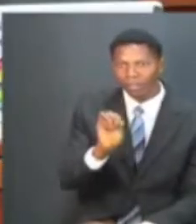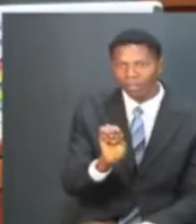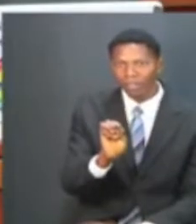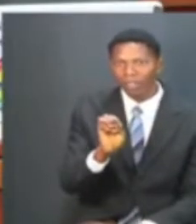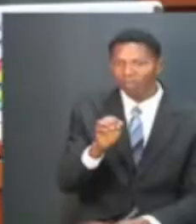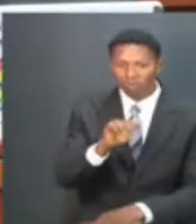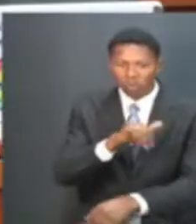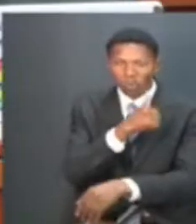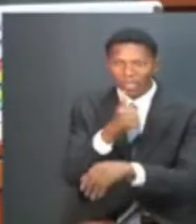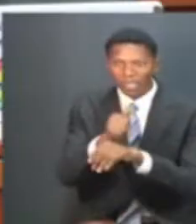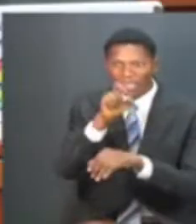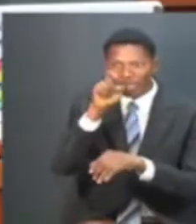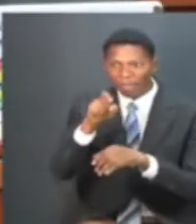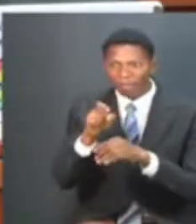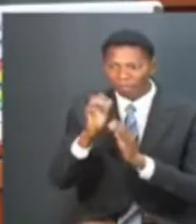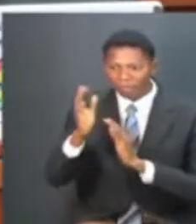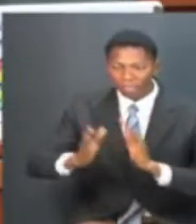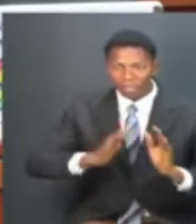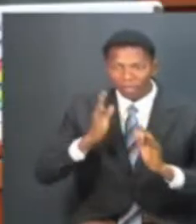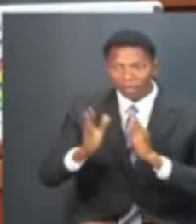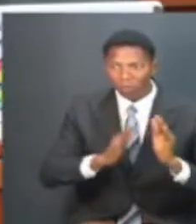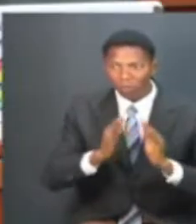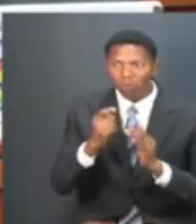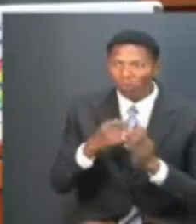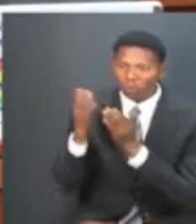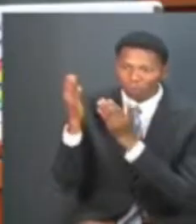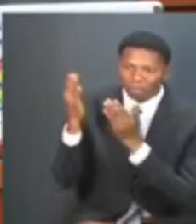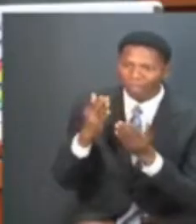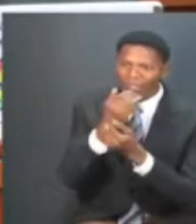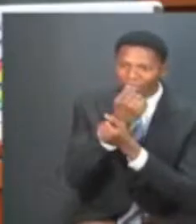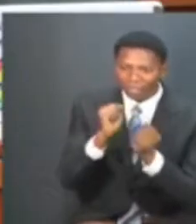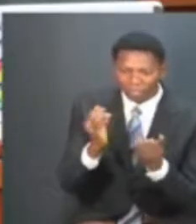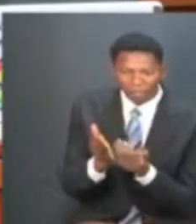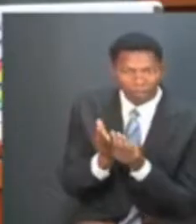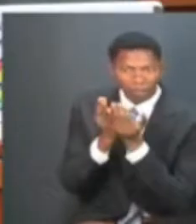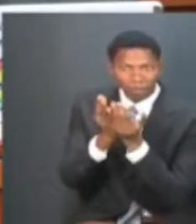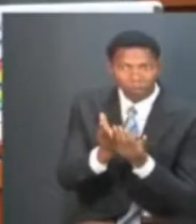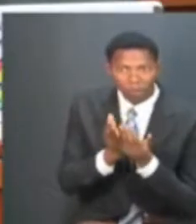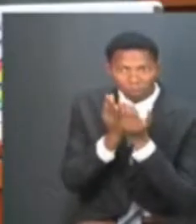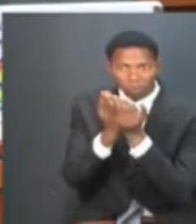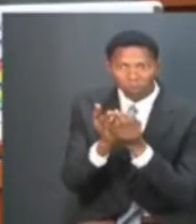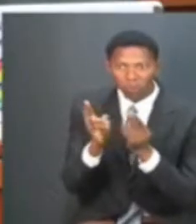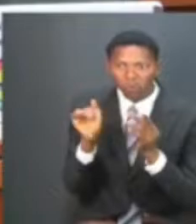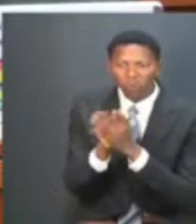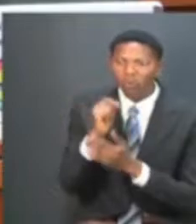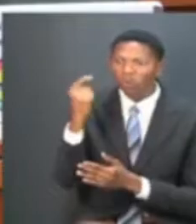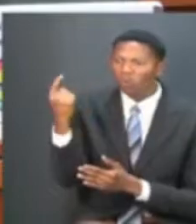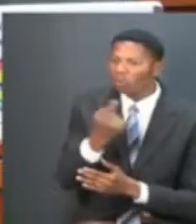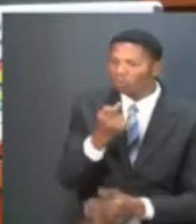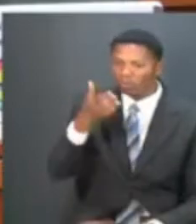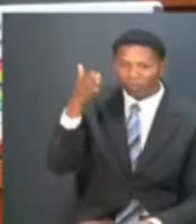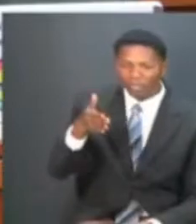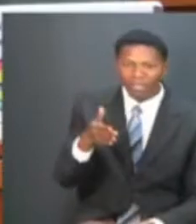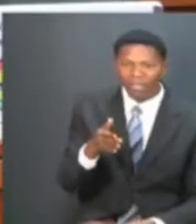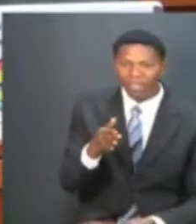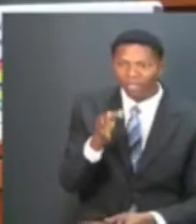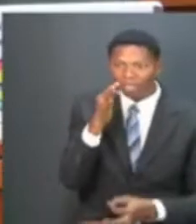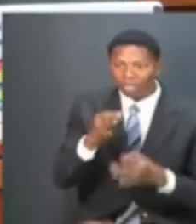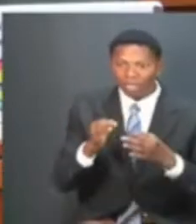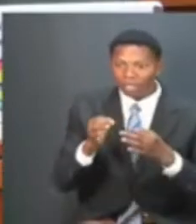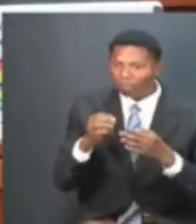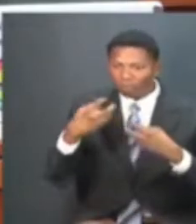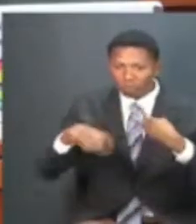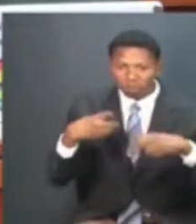at deploying speedboats, safety boats, so that they are at hand immediately disaster strikes